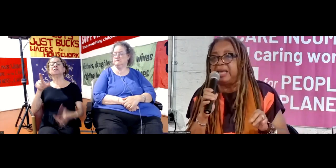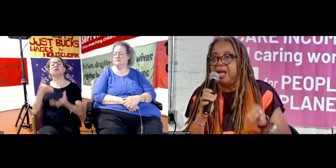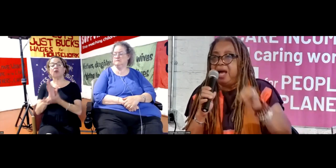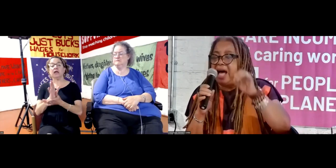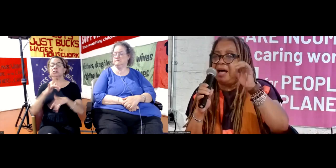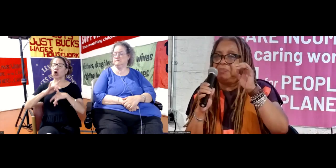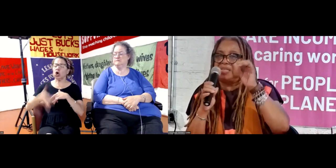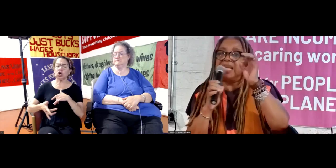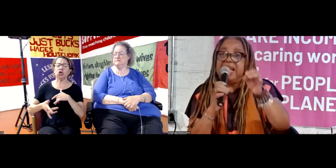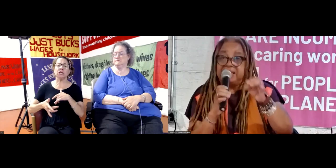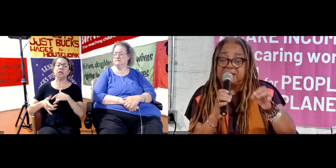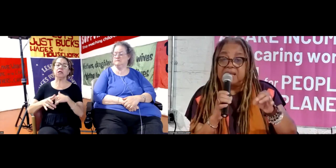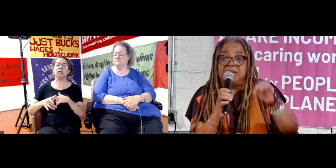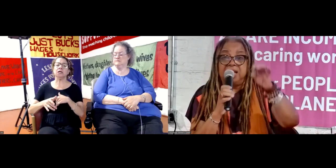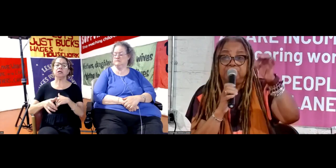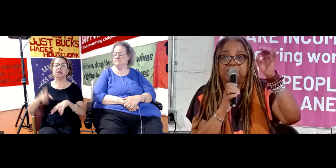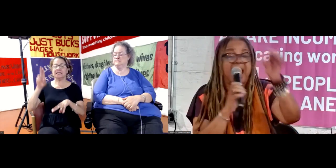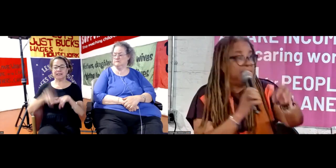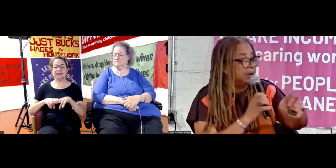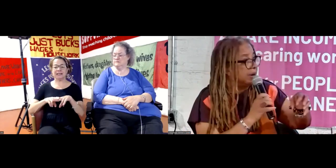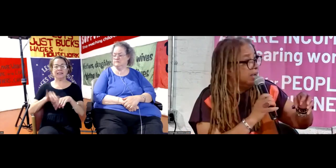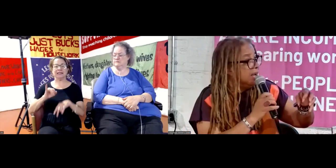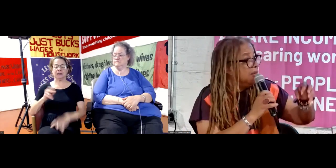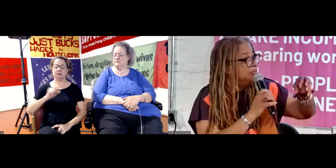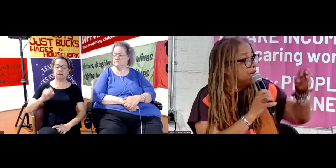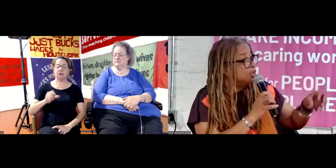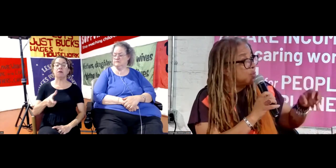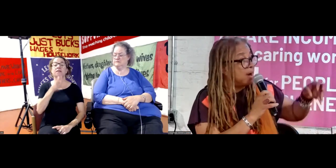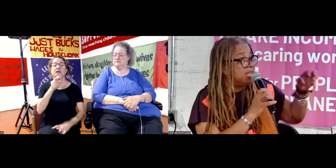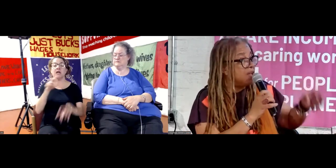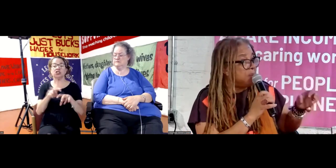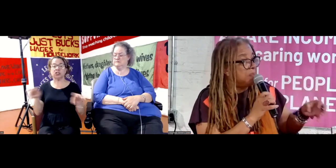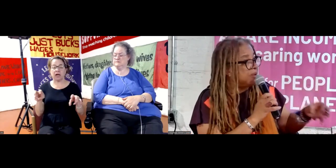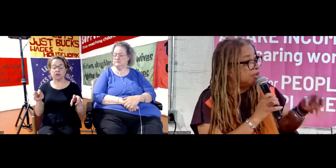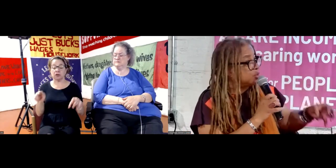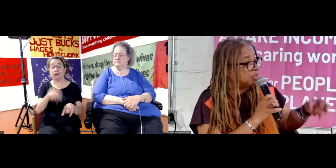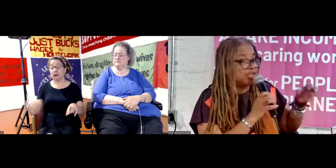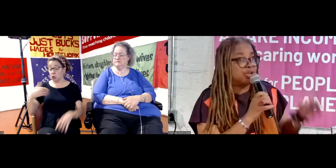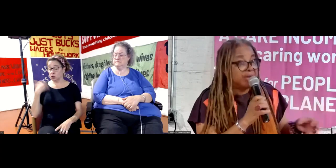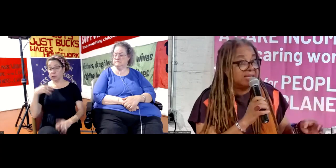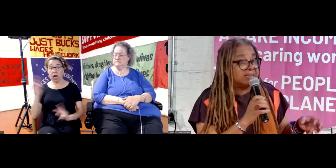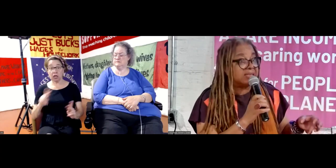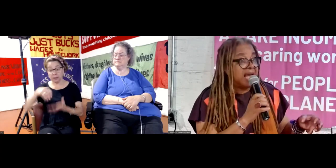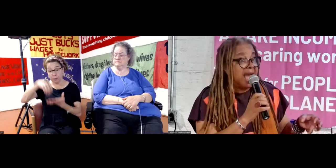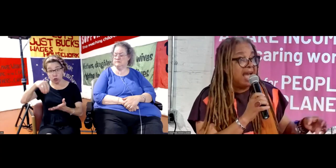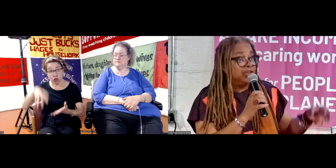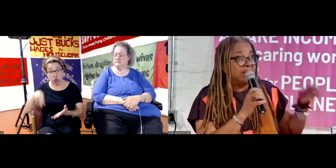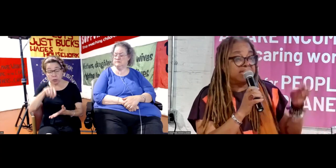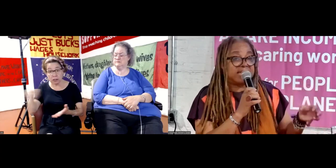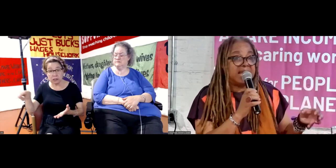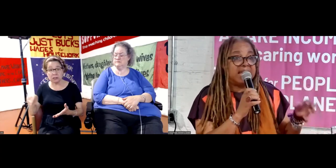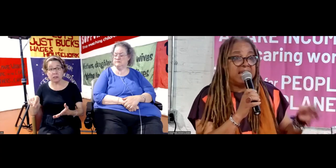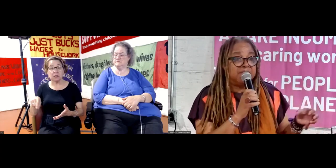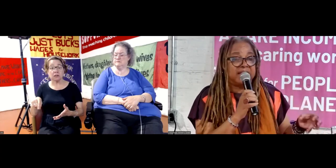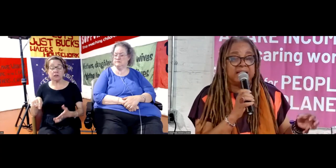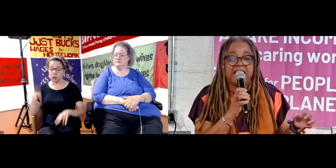early sit-ins, the lunch counter, those were young people, those were students. And you could